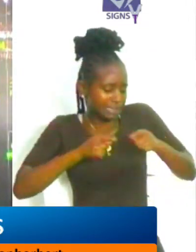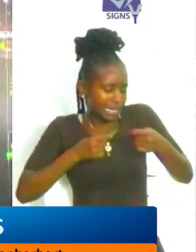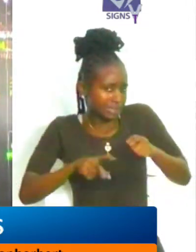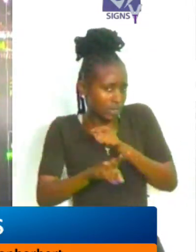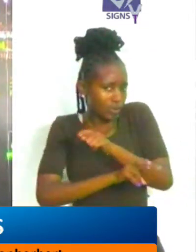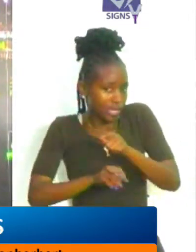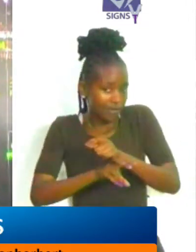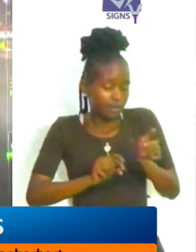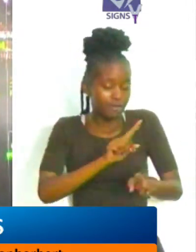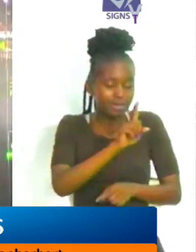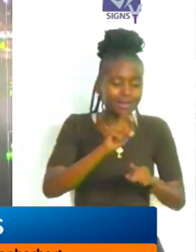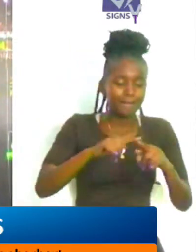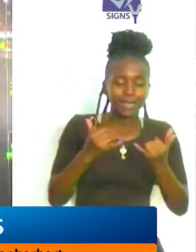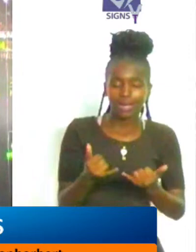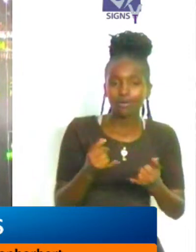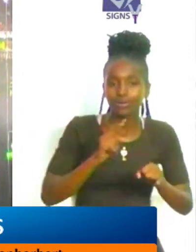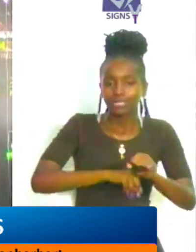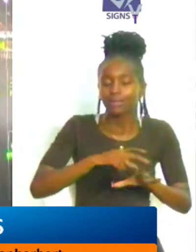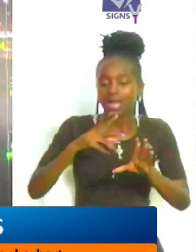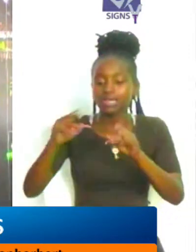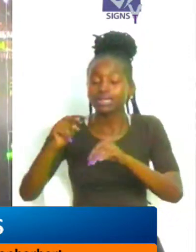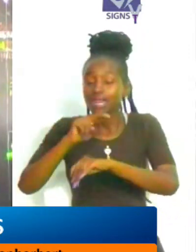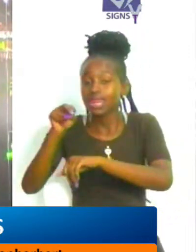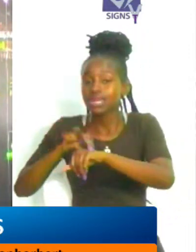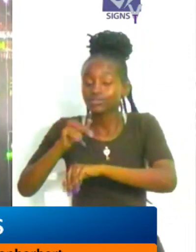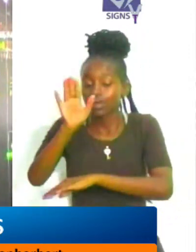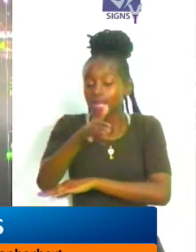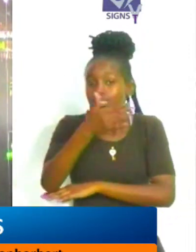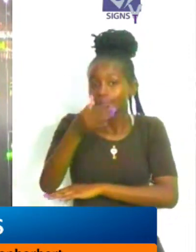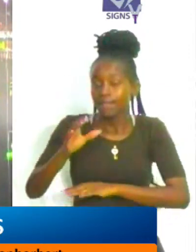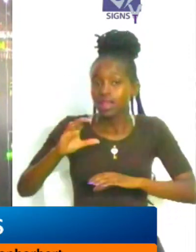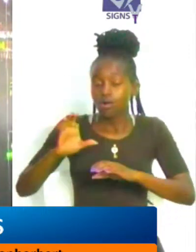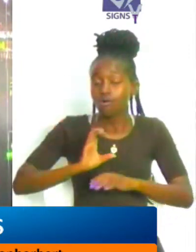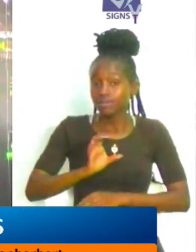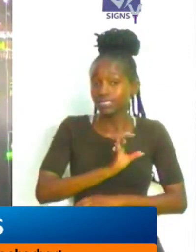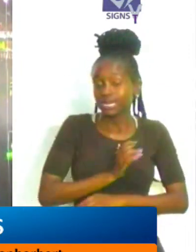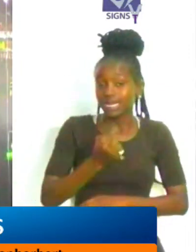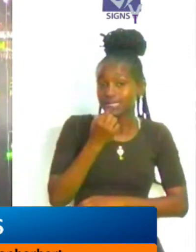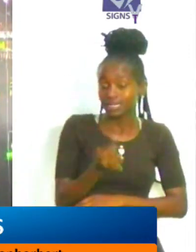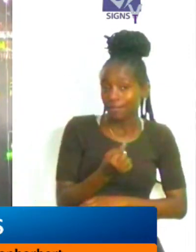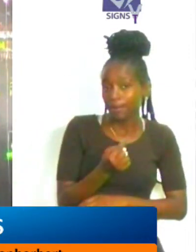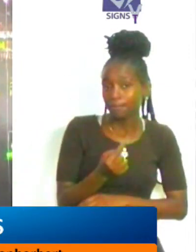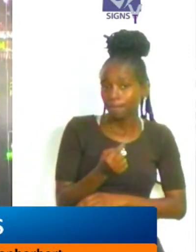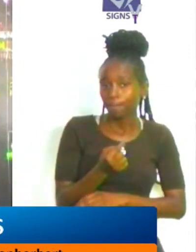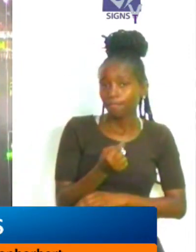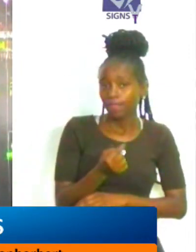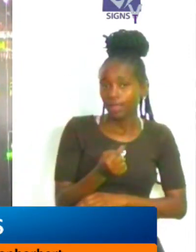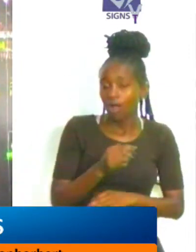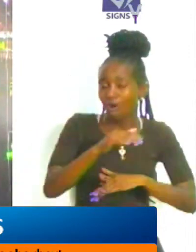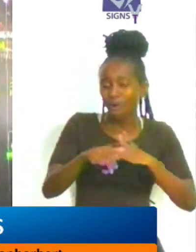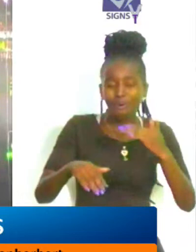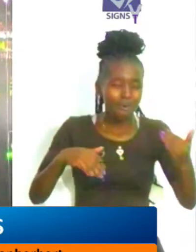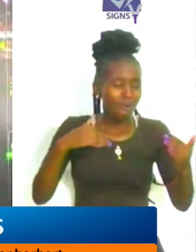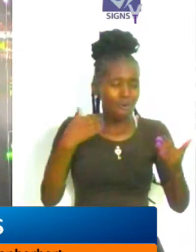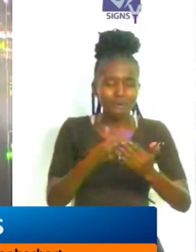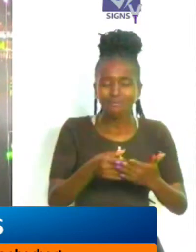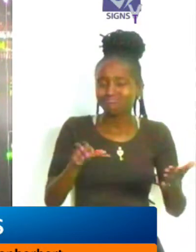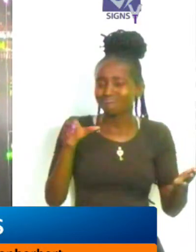appeared before the National Assembly Education Committee probing cases of cheating, Education Cabinet